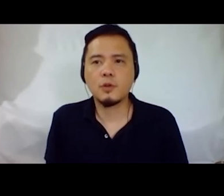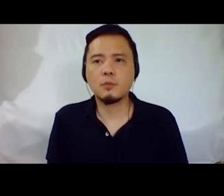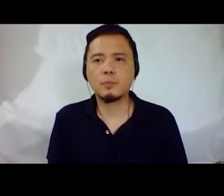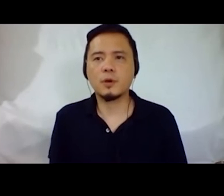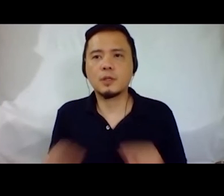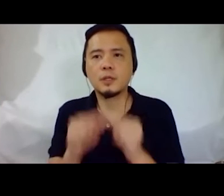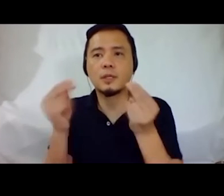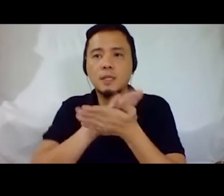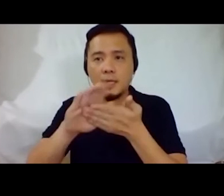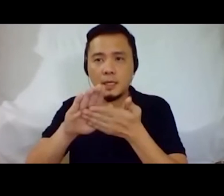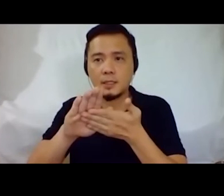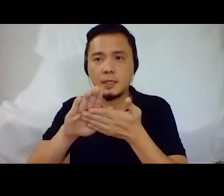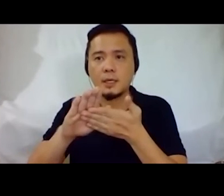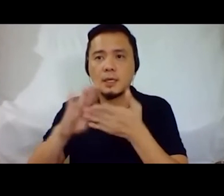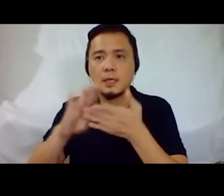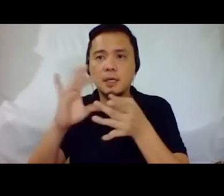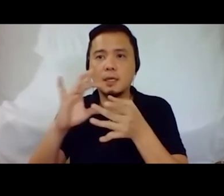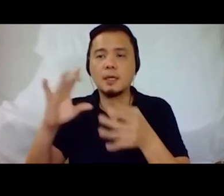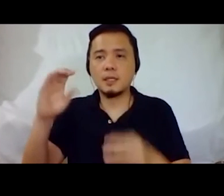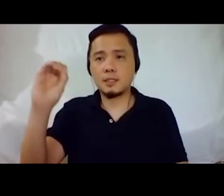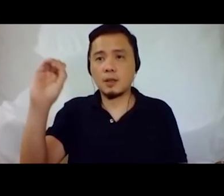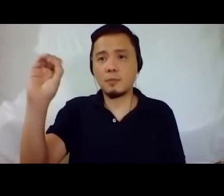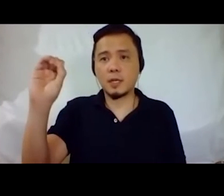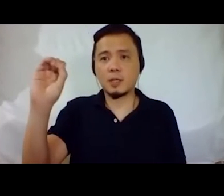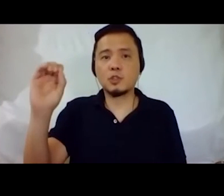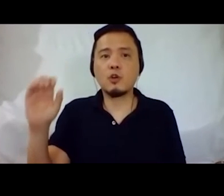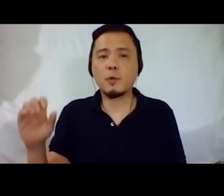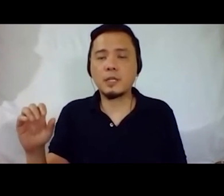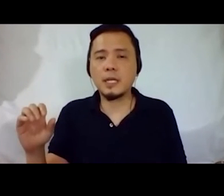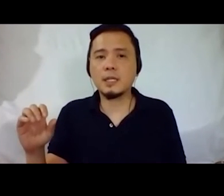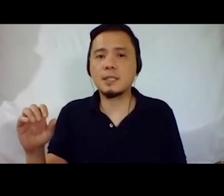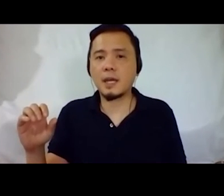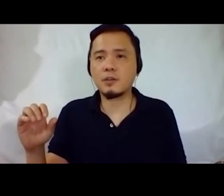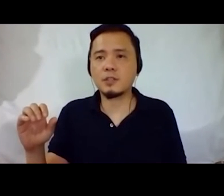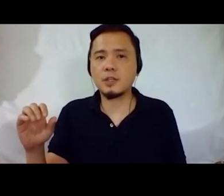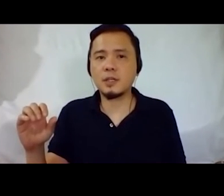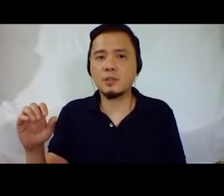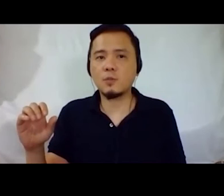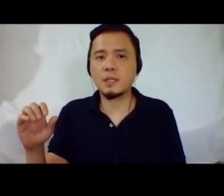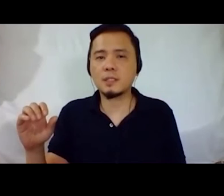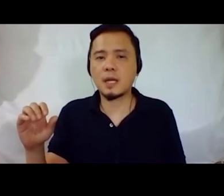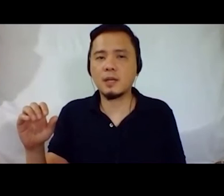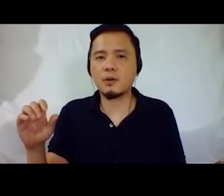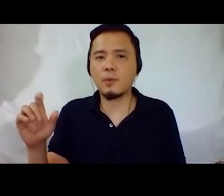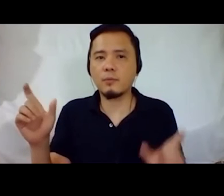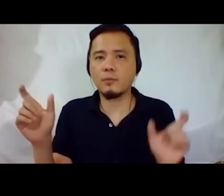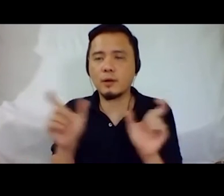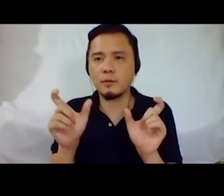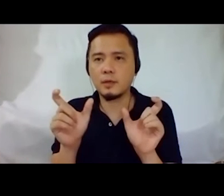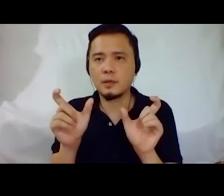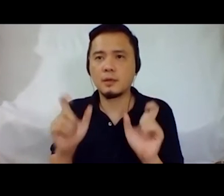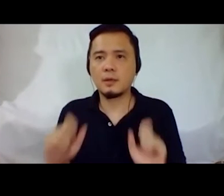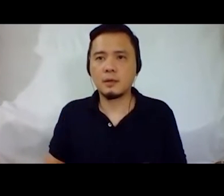So notebook need is object. So notebook need is together, sir, in one Yeah. sign or